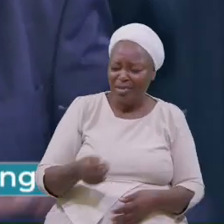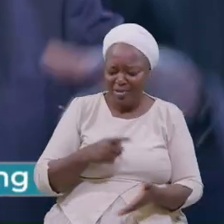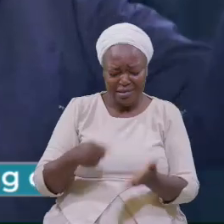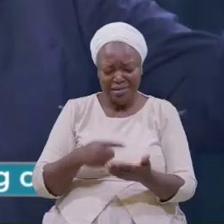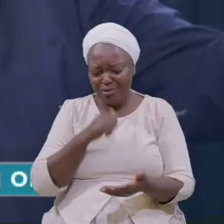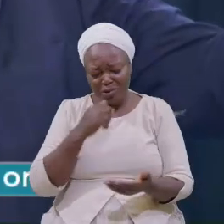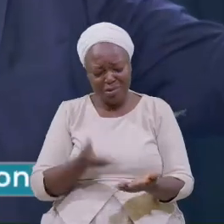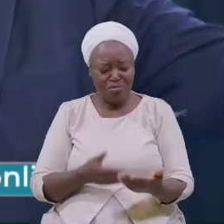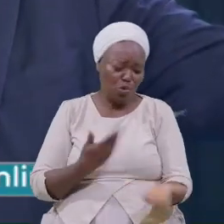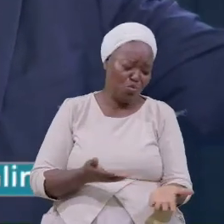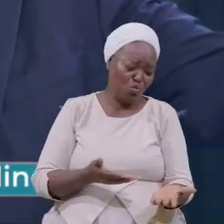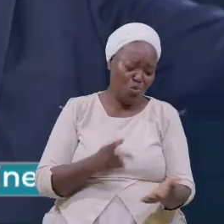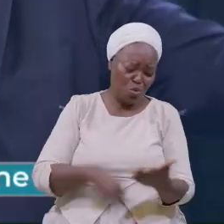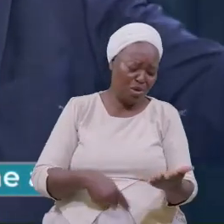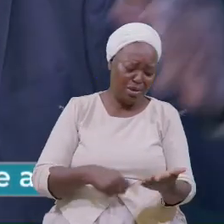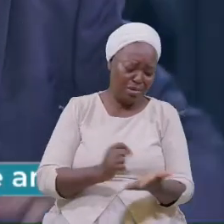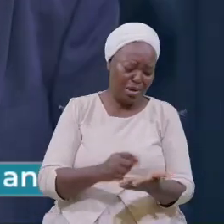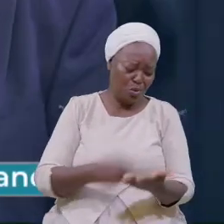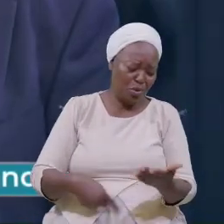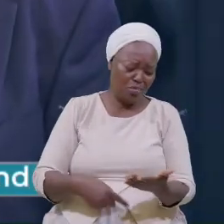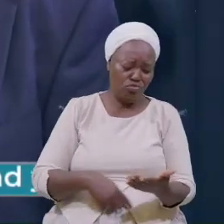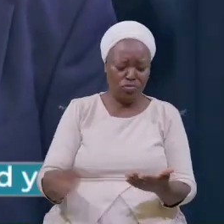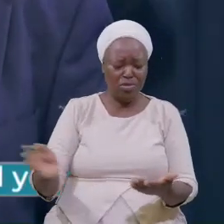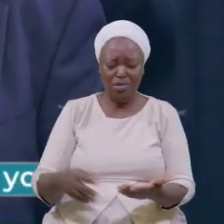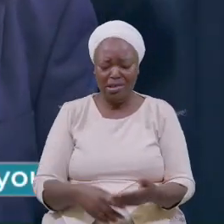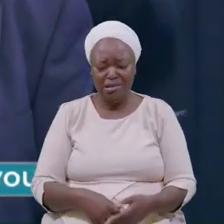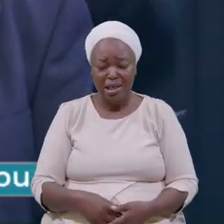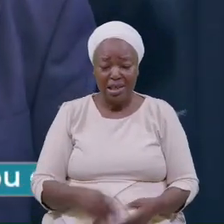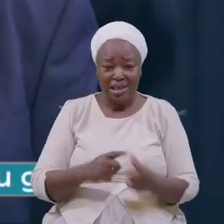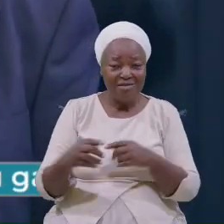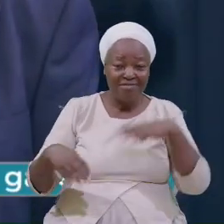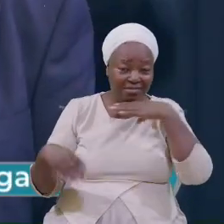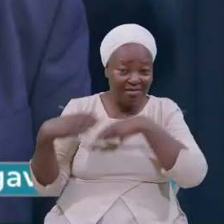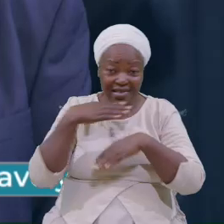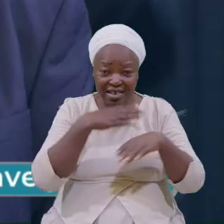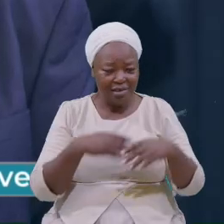at the VIP stand of the Baba Yara Sports Stadium,